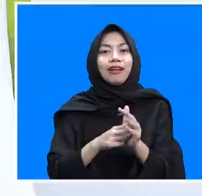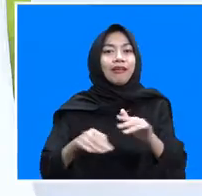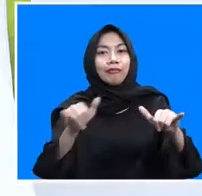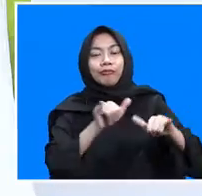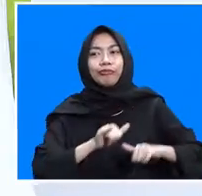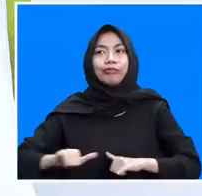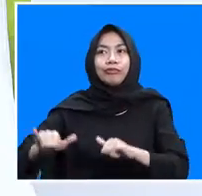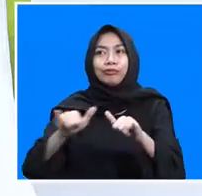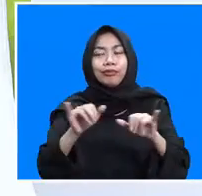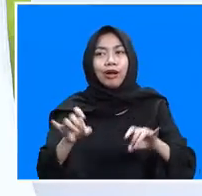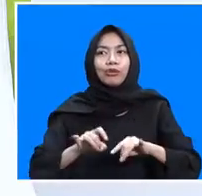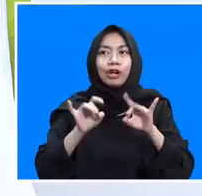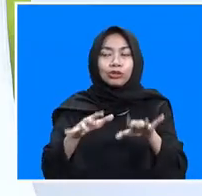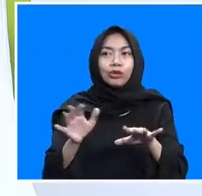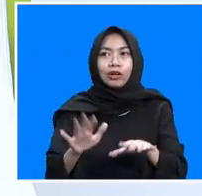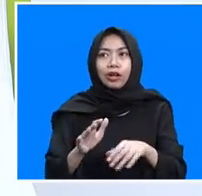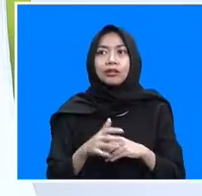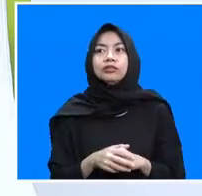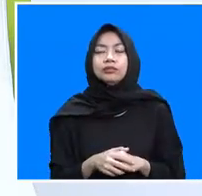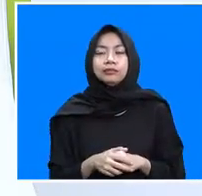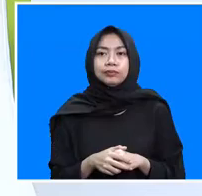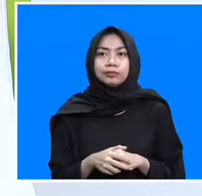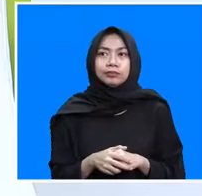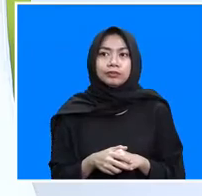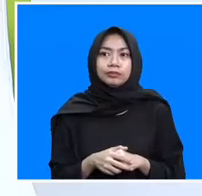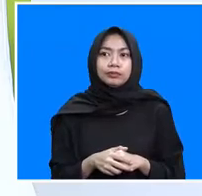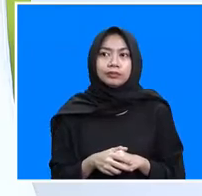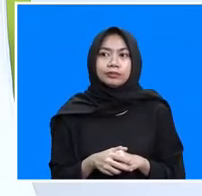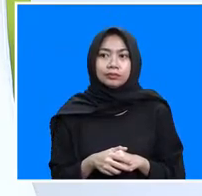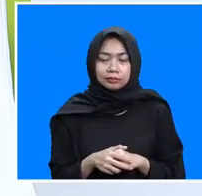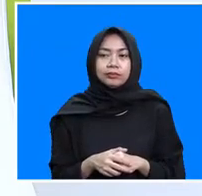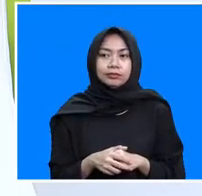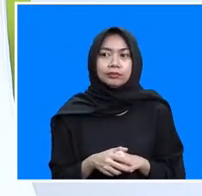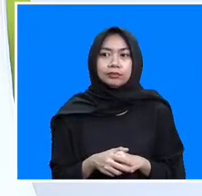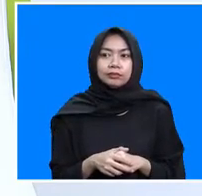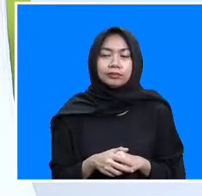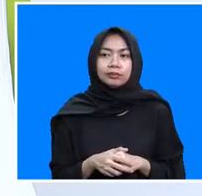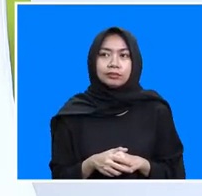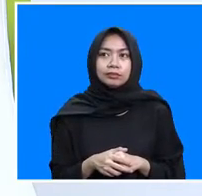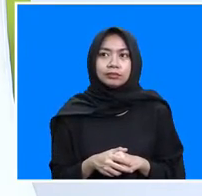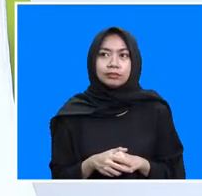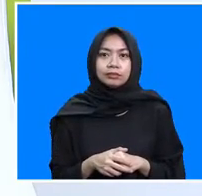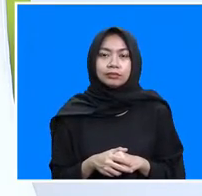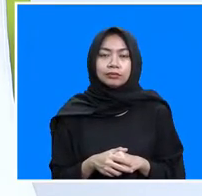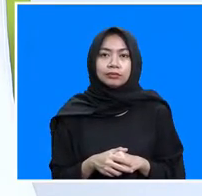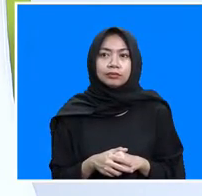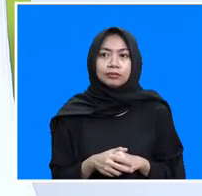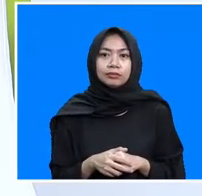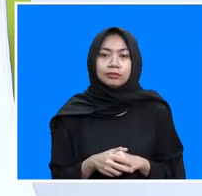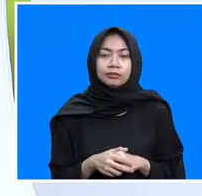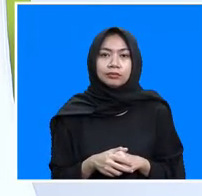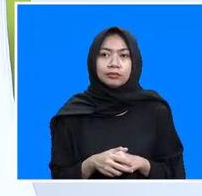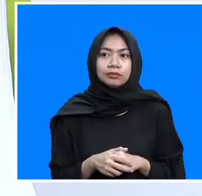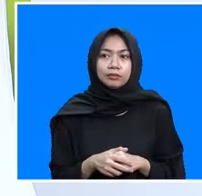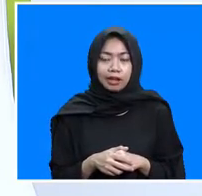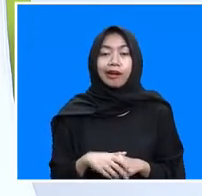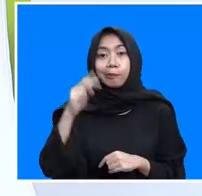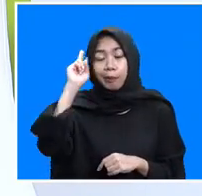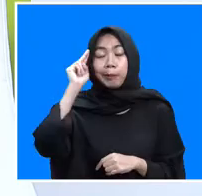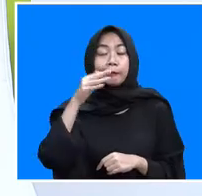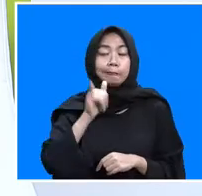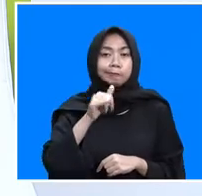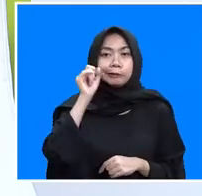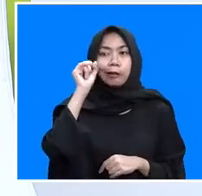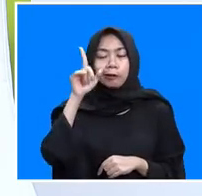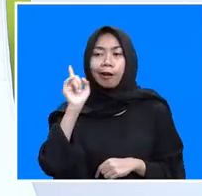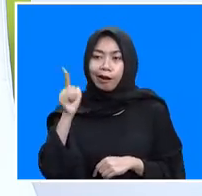more advanced, perhaps, you know, developed countries as well. That's an issue that's present. Mm. So the government certainly recognise that, you know, the